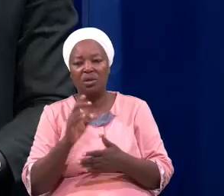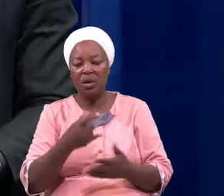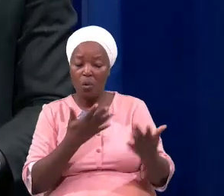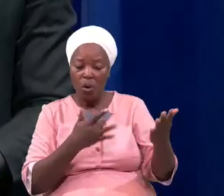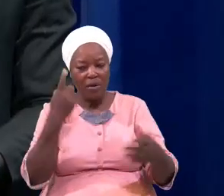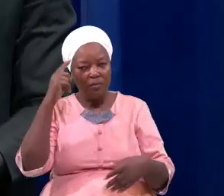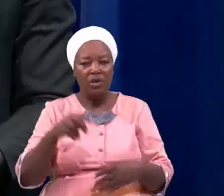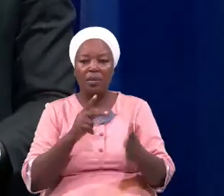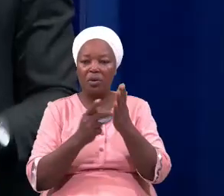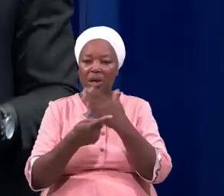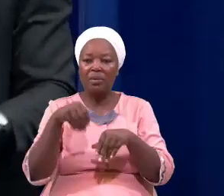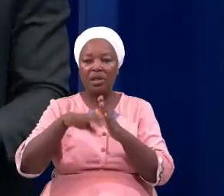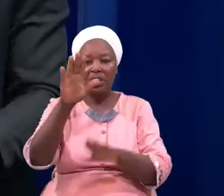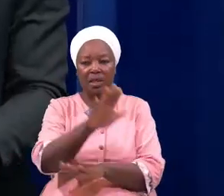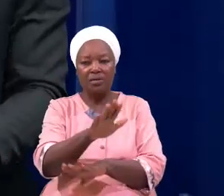crusades.